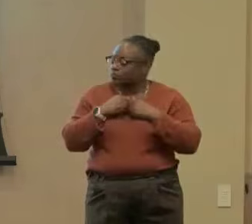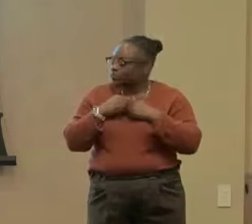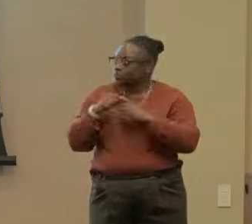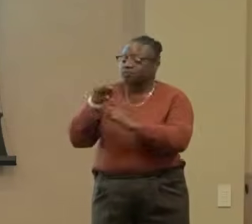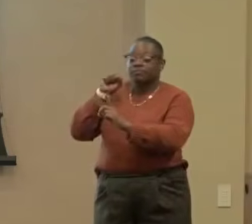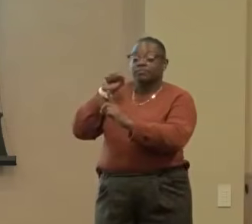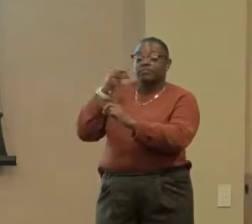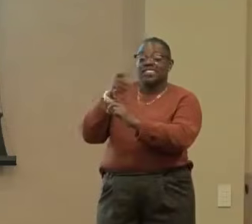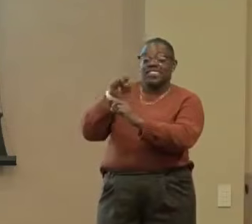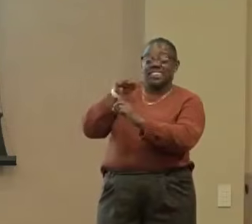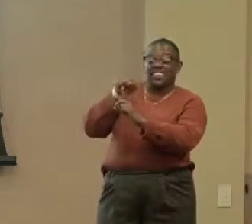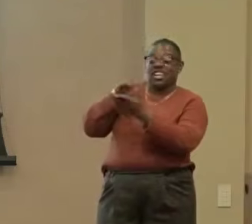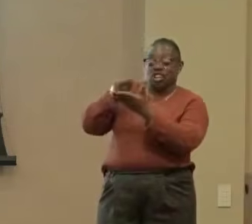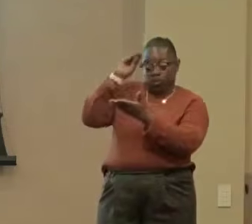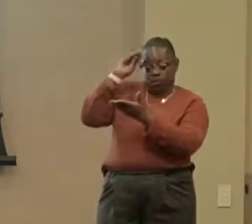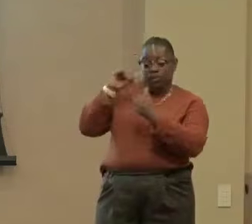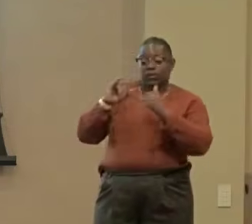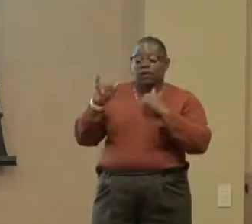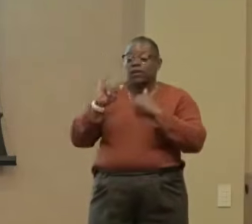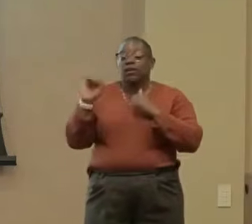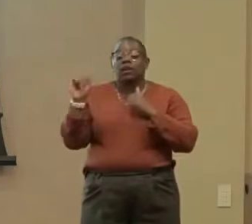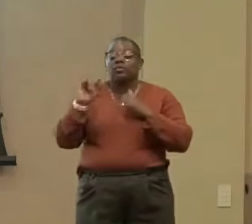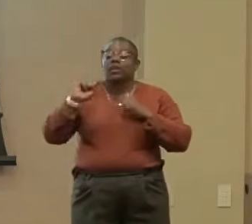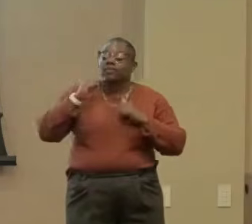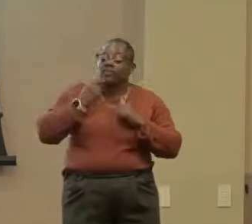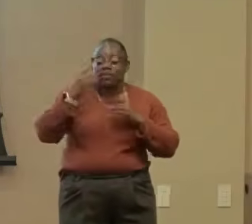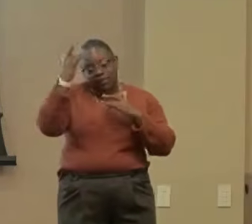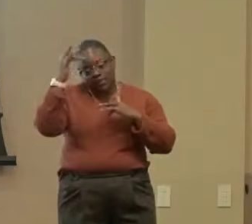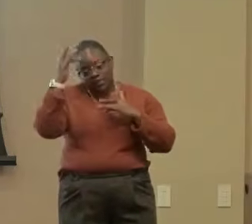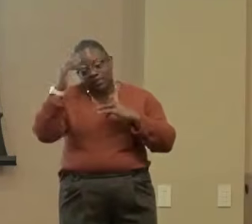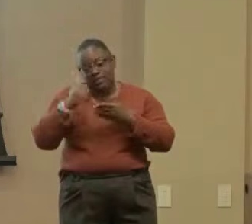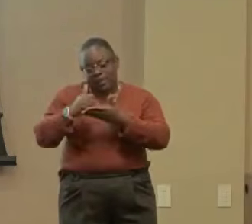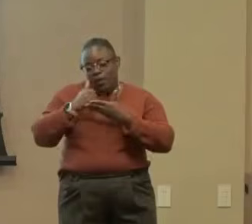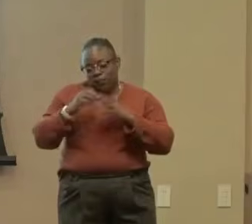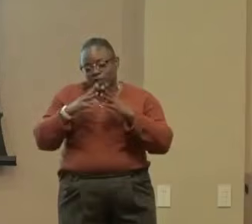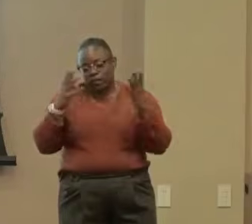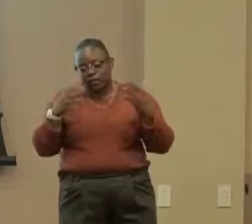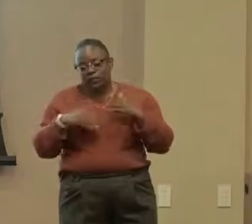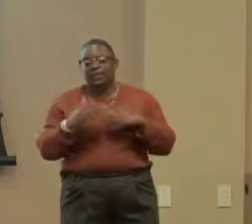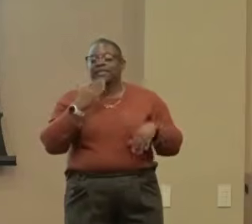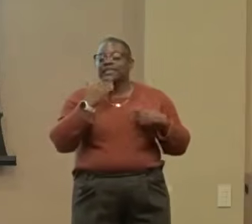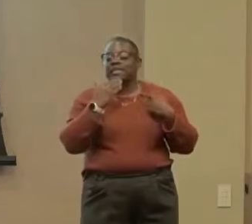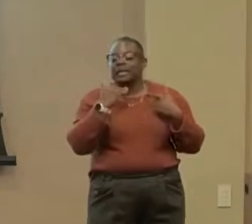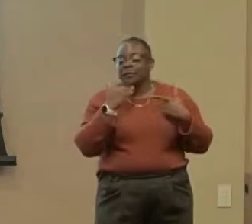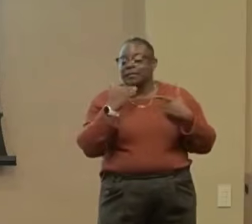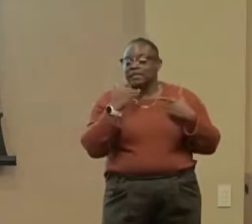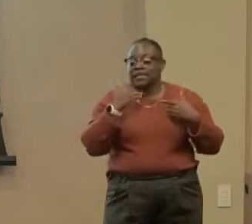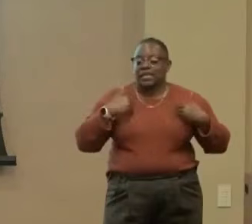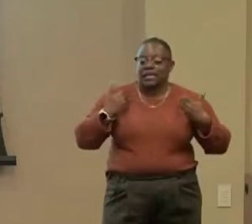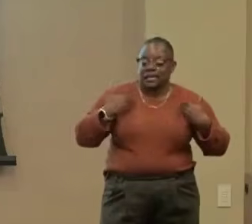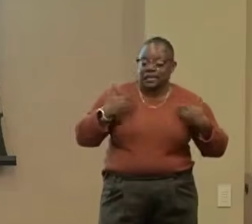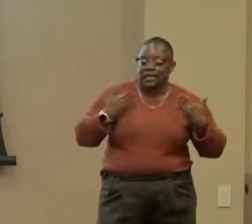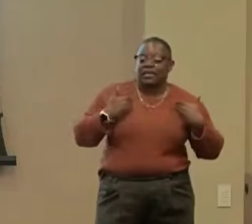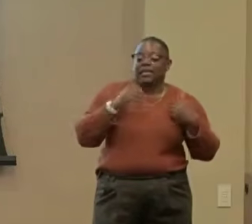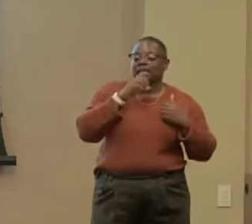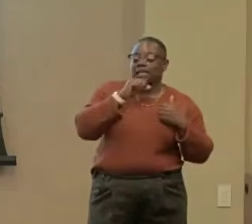learned, and he also lives with a chronic disease, which I think helped. He has diabetes at a very young age,